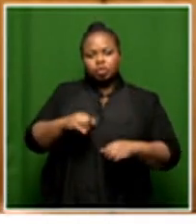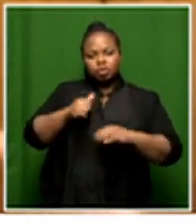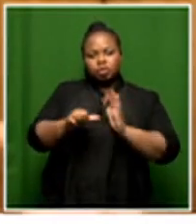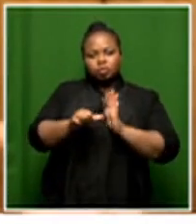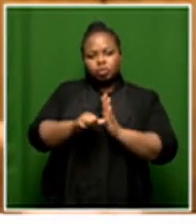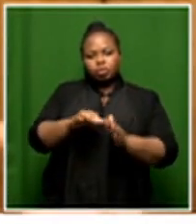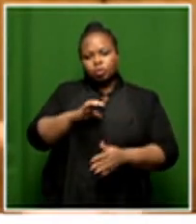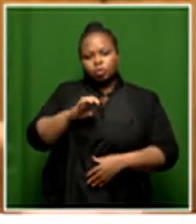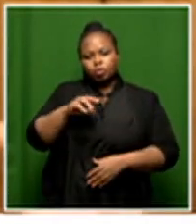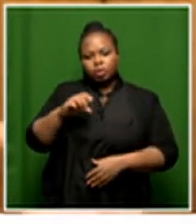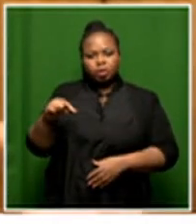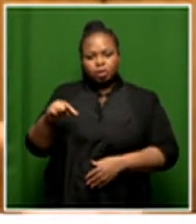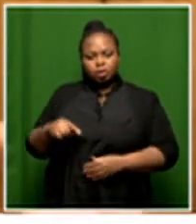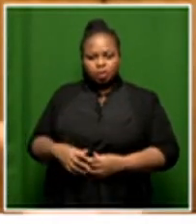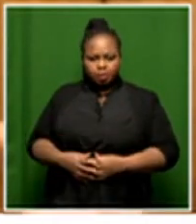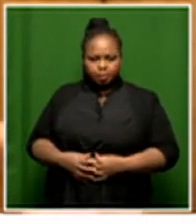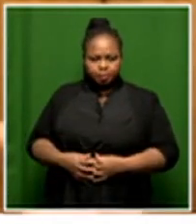coding so that when